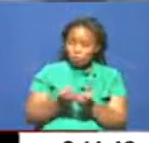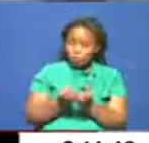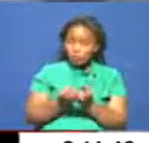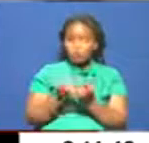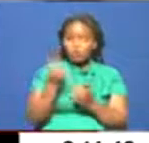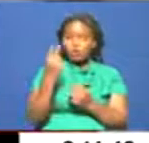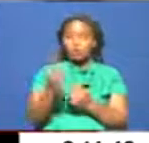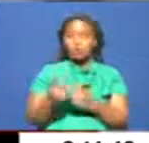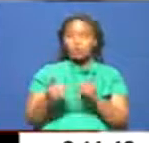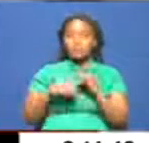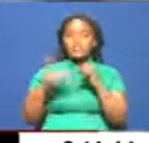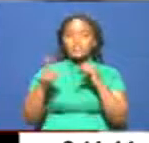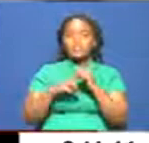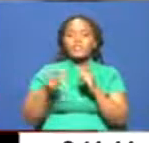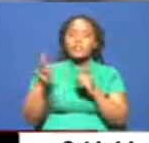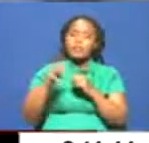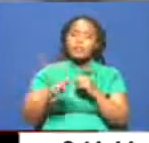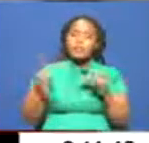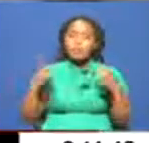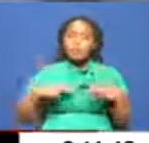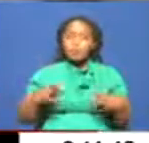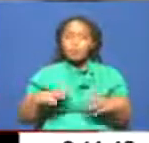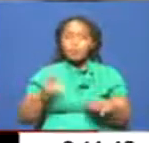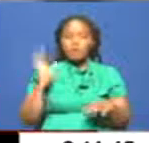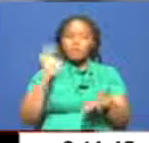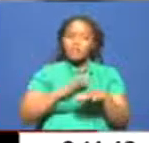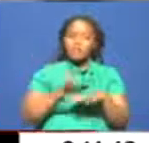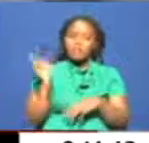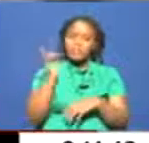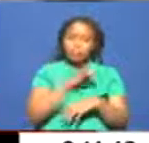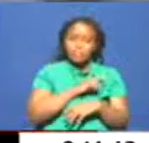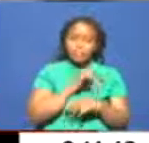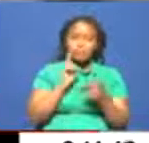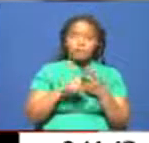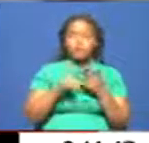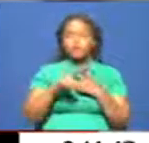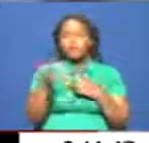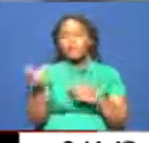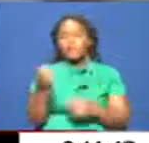million people have been infected, while over 5.3 million have died.